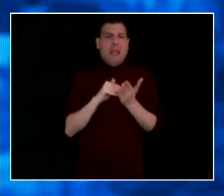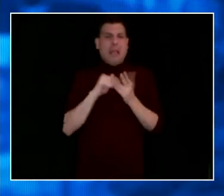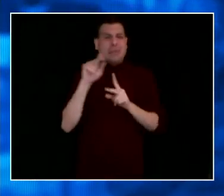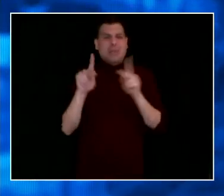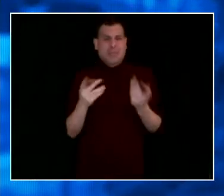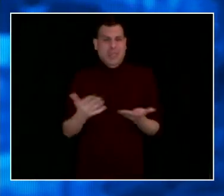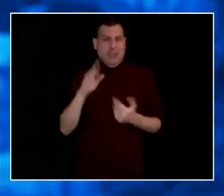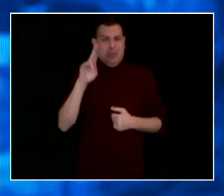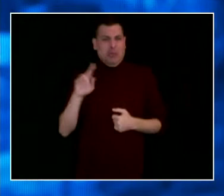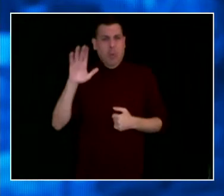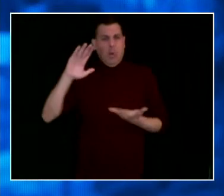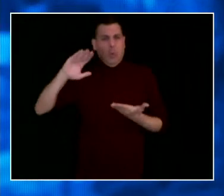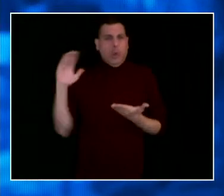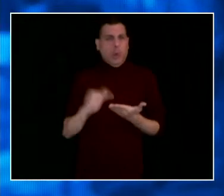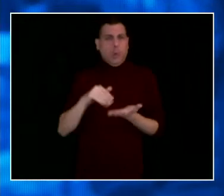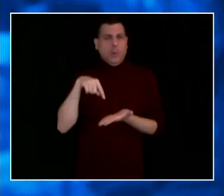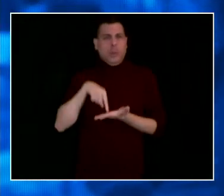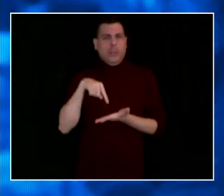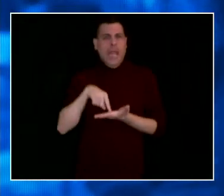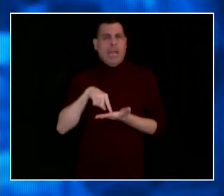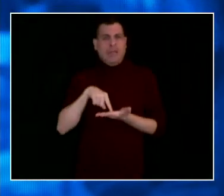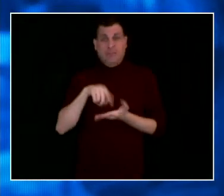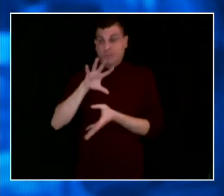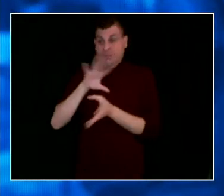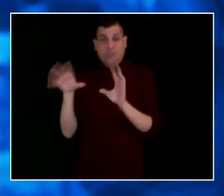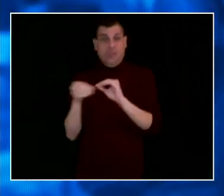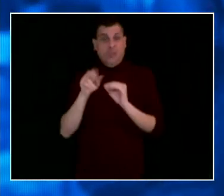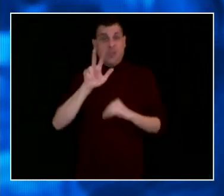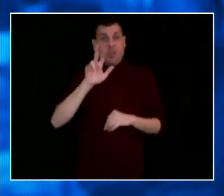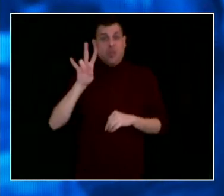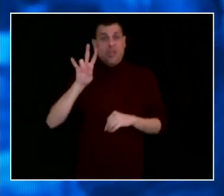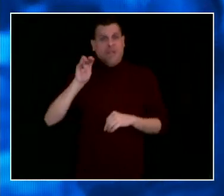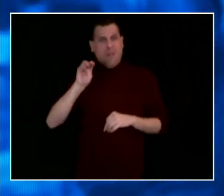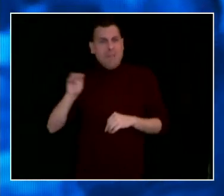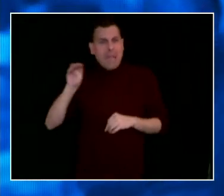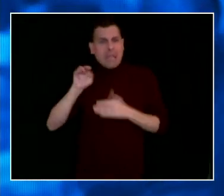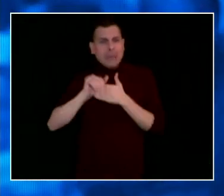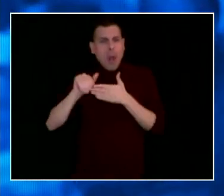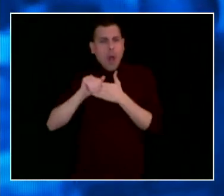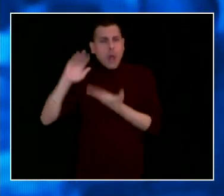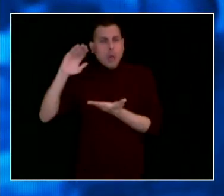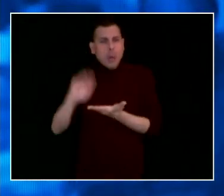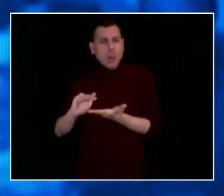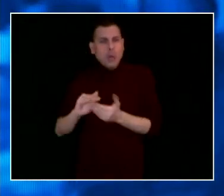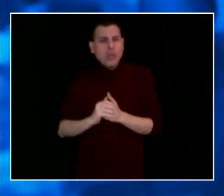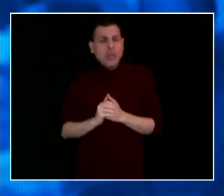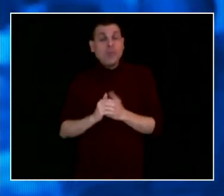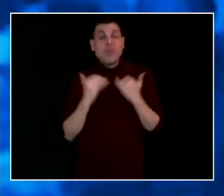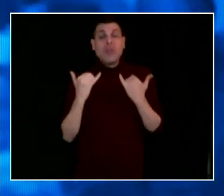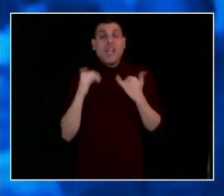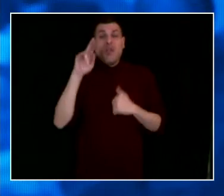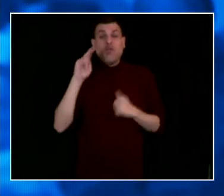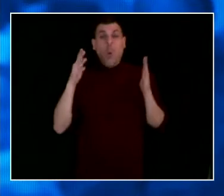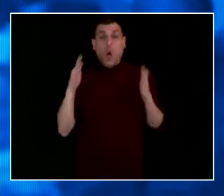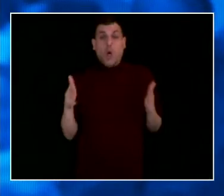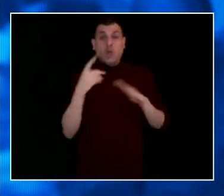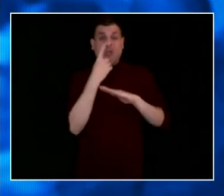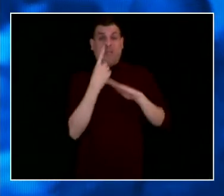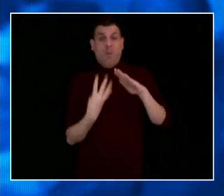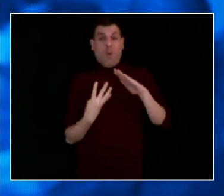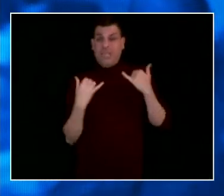debt by $37 million. But 1 in 4 New Yorkers are still saddled with student loan